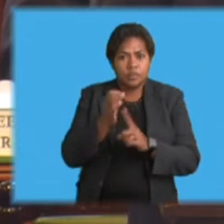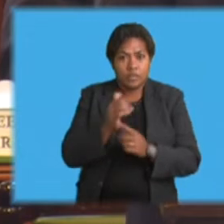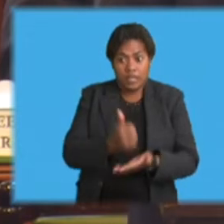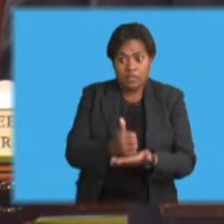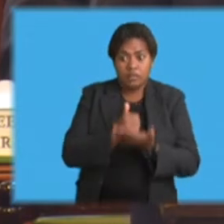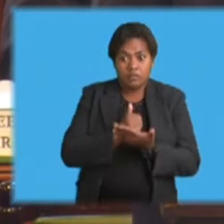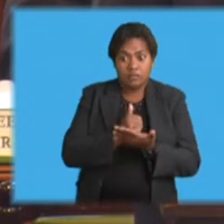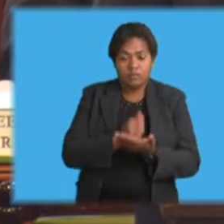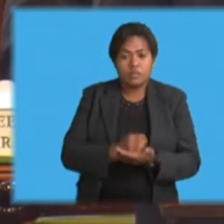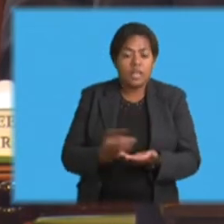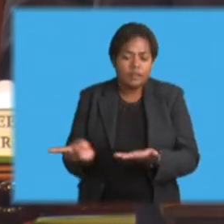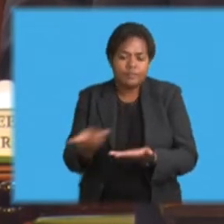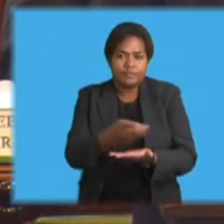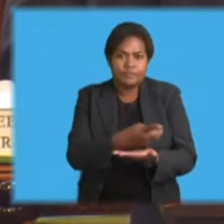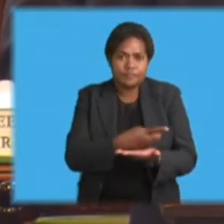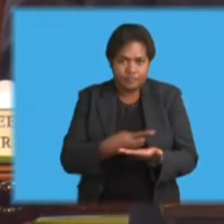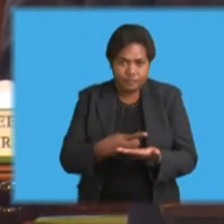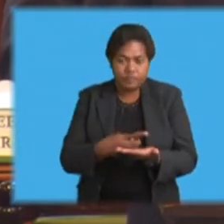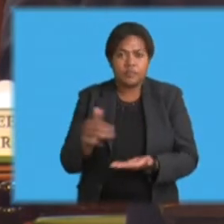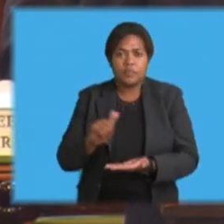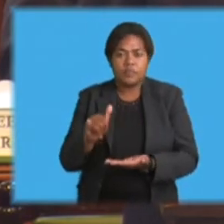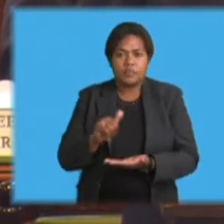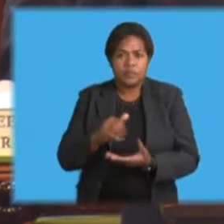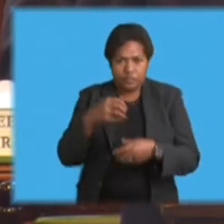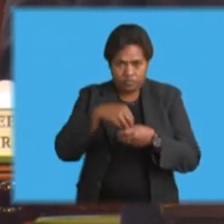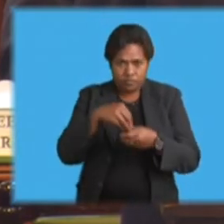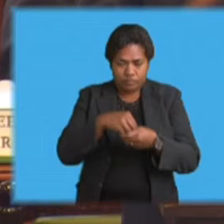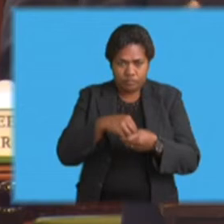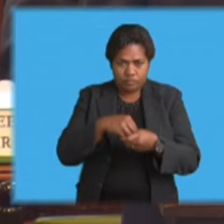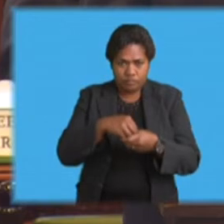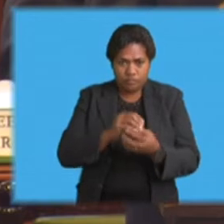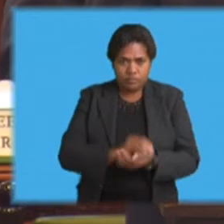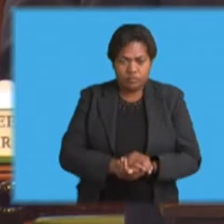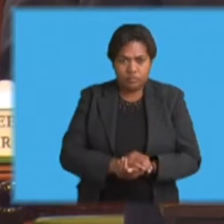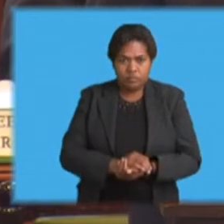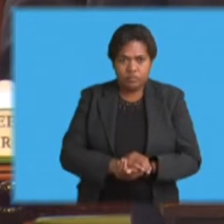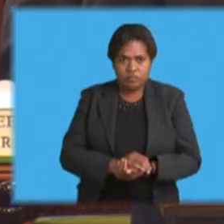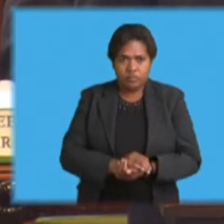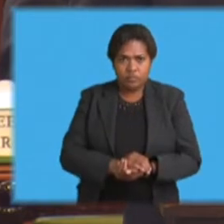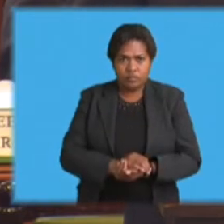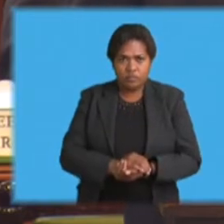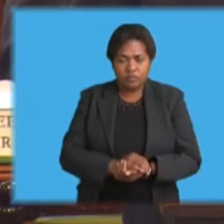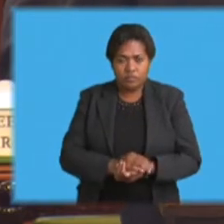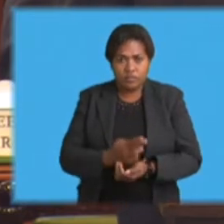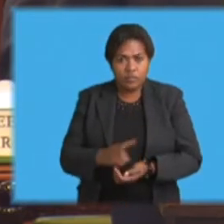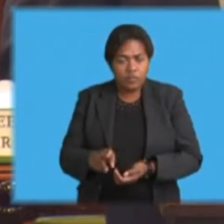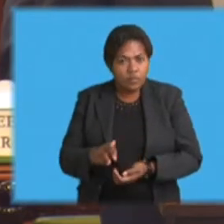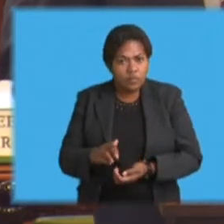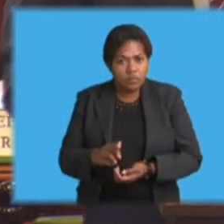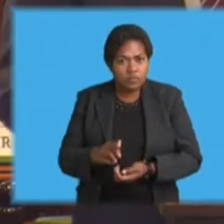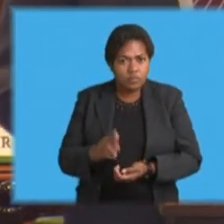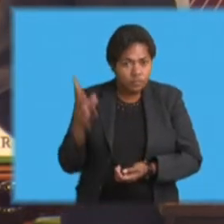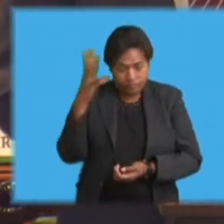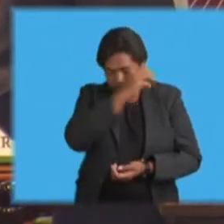is the database that it has put in place to capture the details and the numbers of people that are seeking employment.